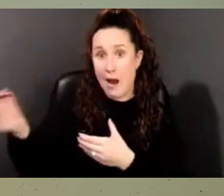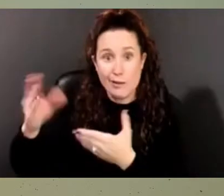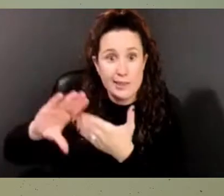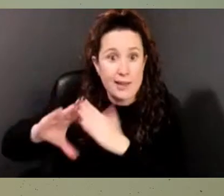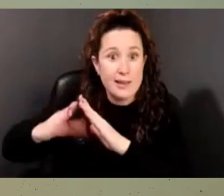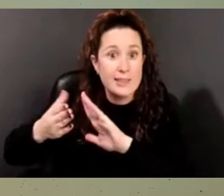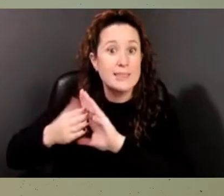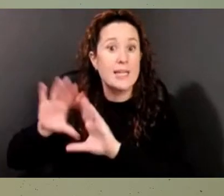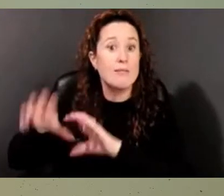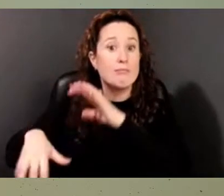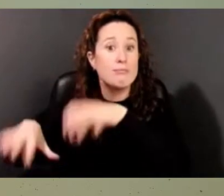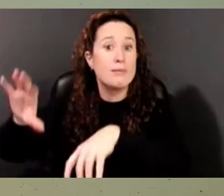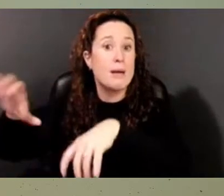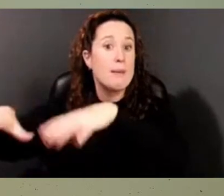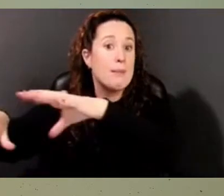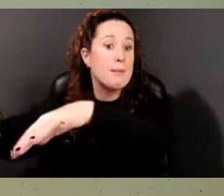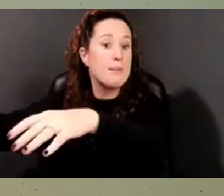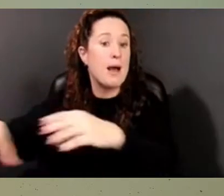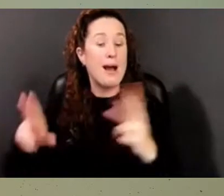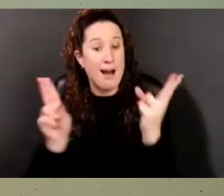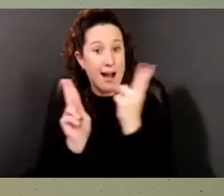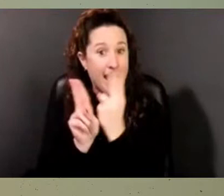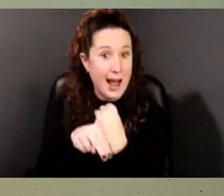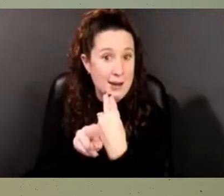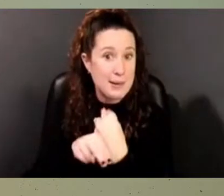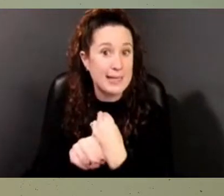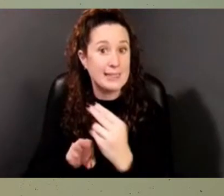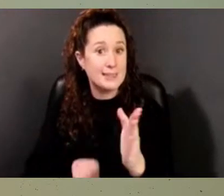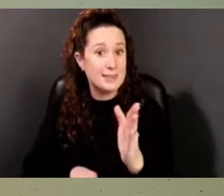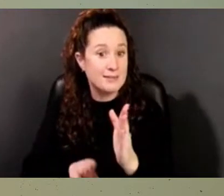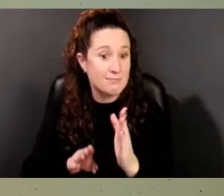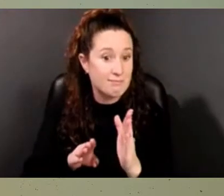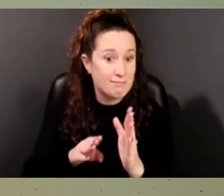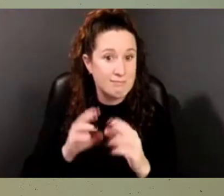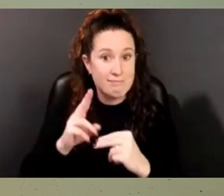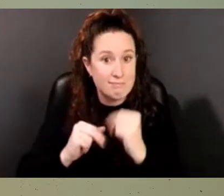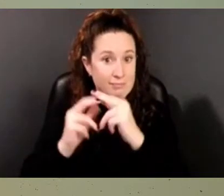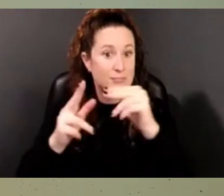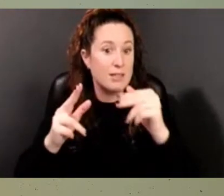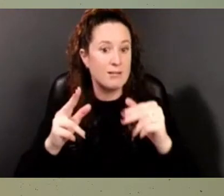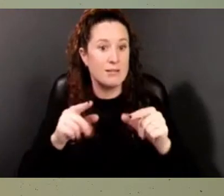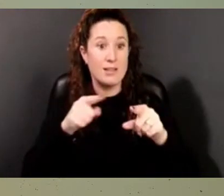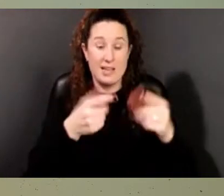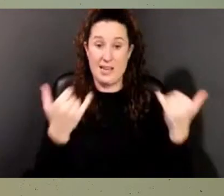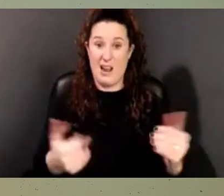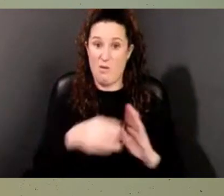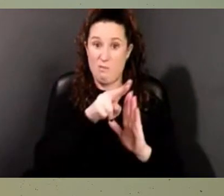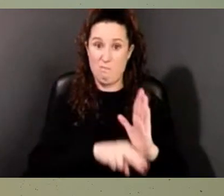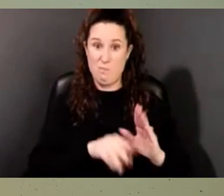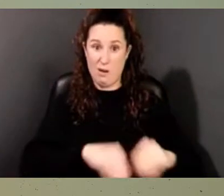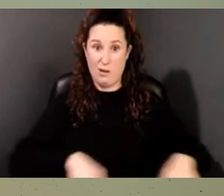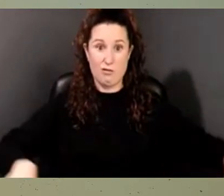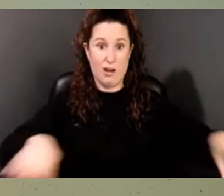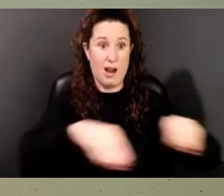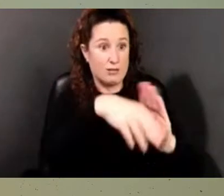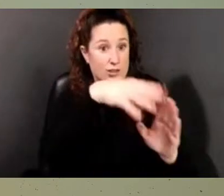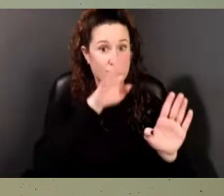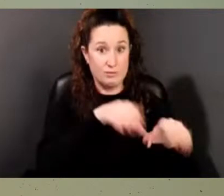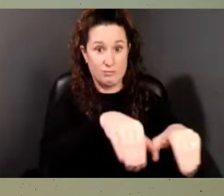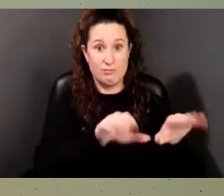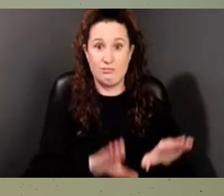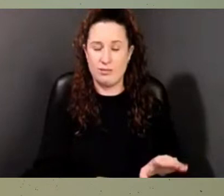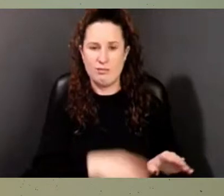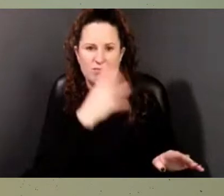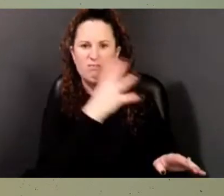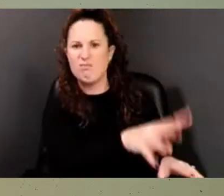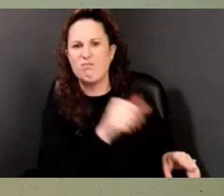was organized, as highways came through, these burial grounds were completely unimportant as we're talking about the 20th century. And so folks